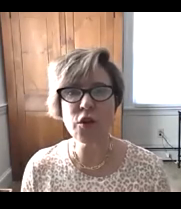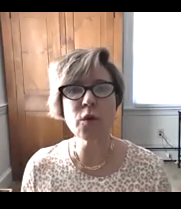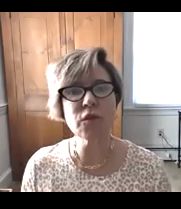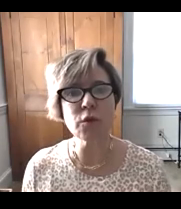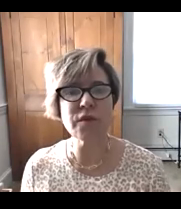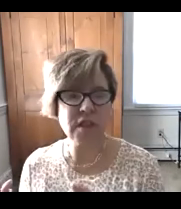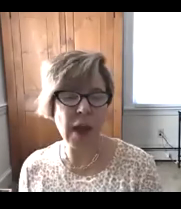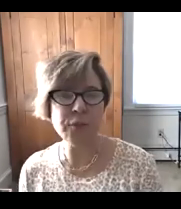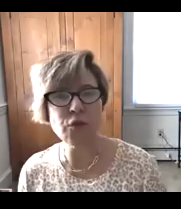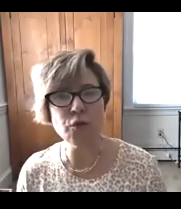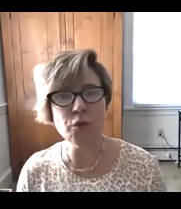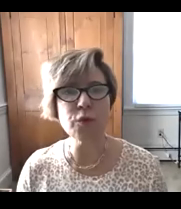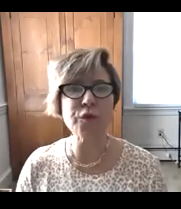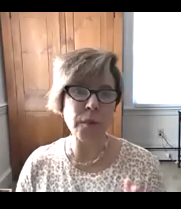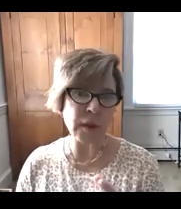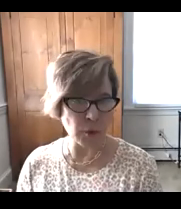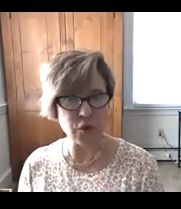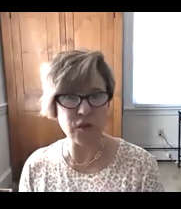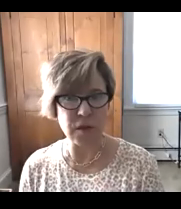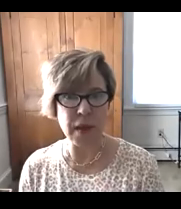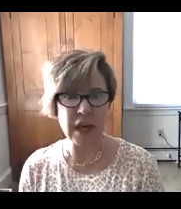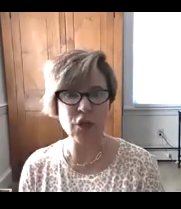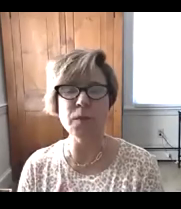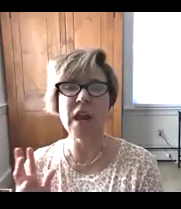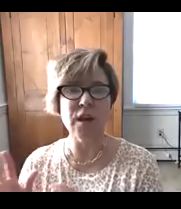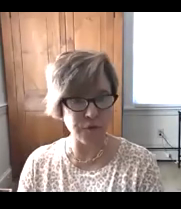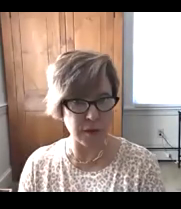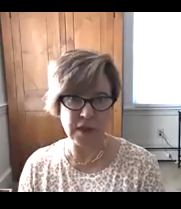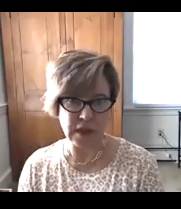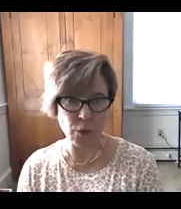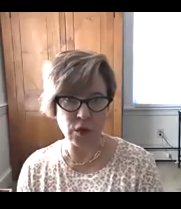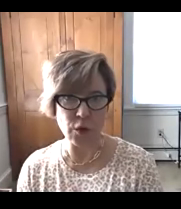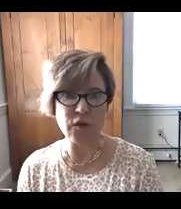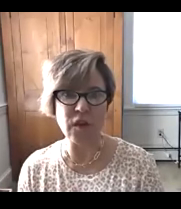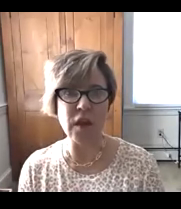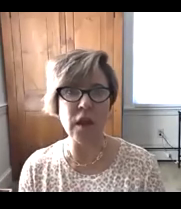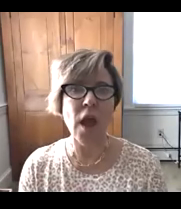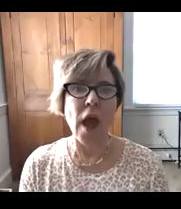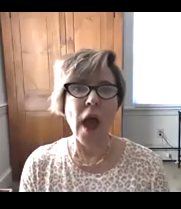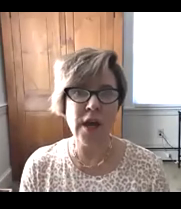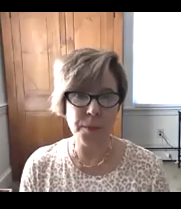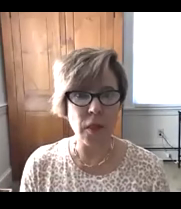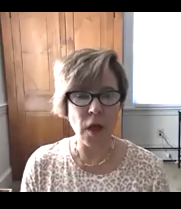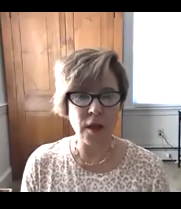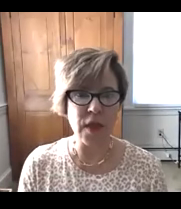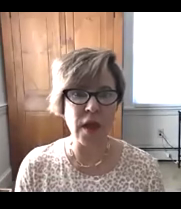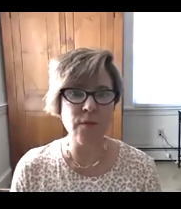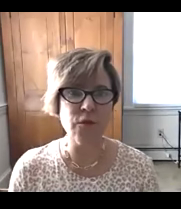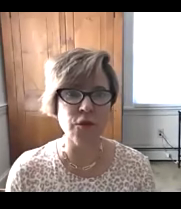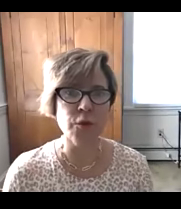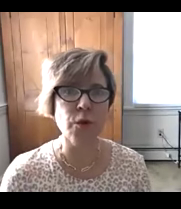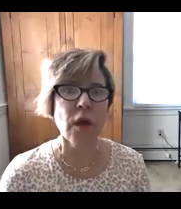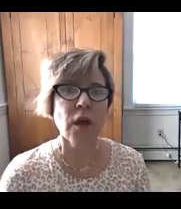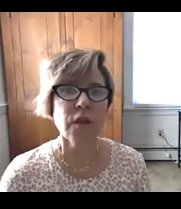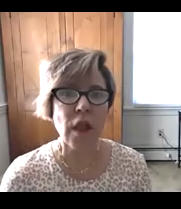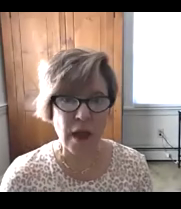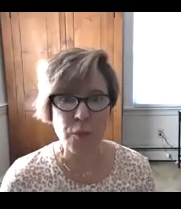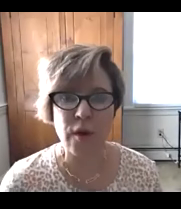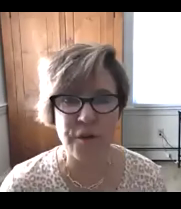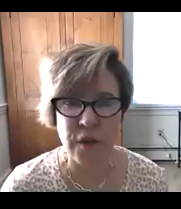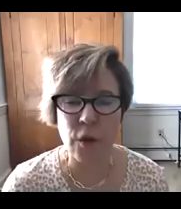to do was sort of adapt the tools from emergency management and FEMA that they were using and apply them to